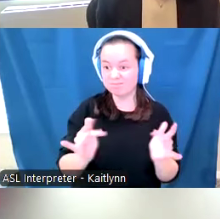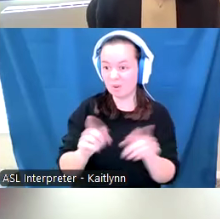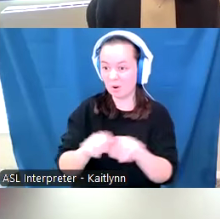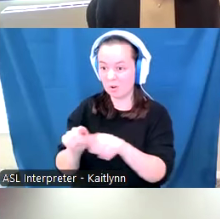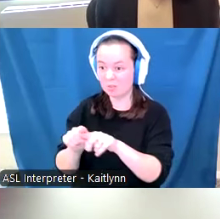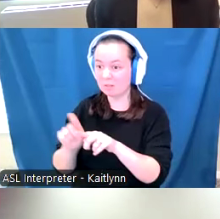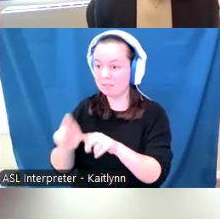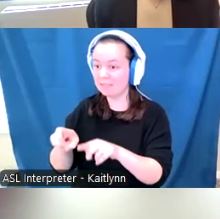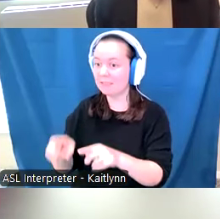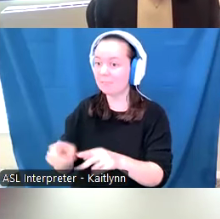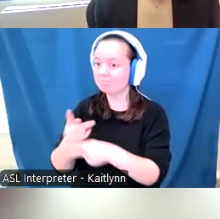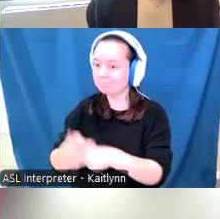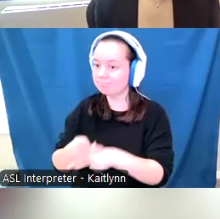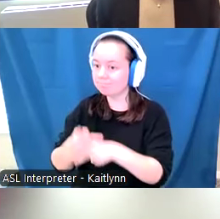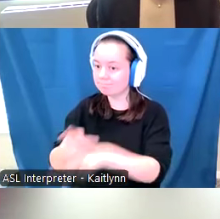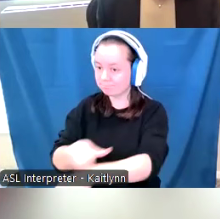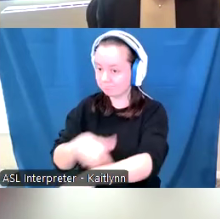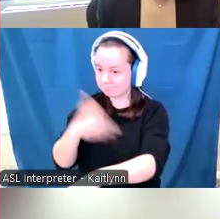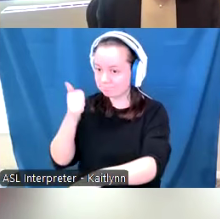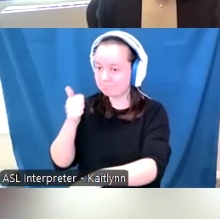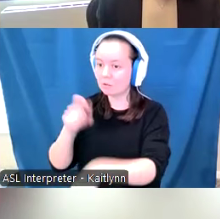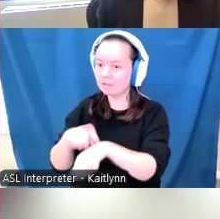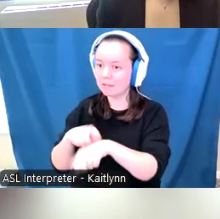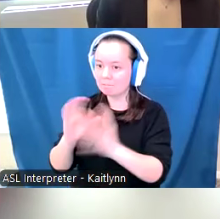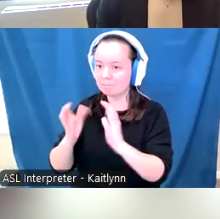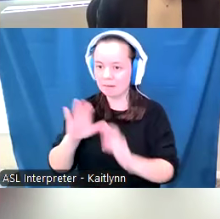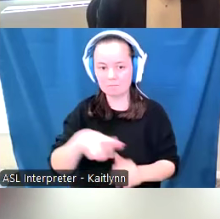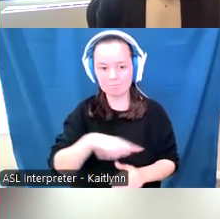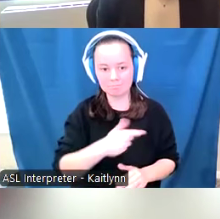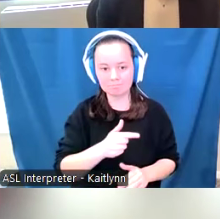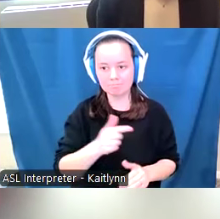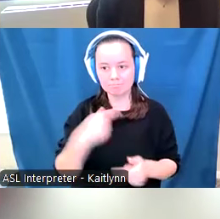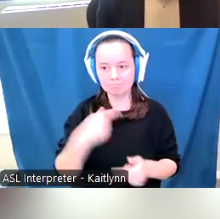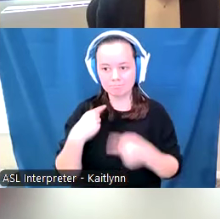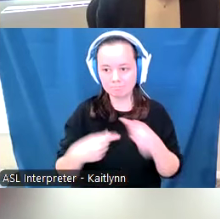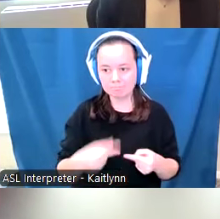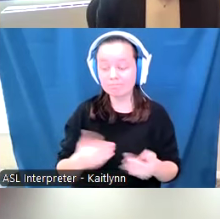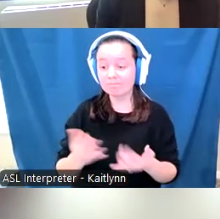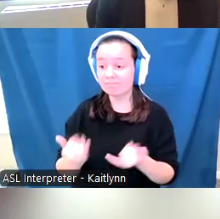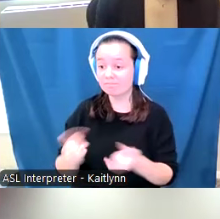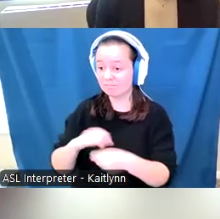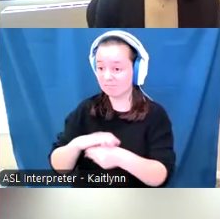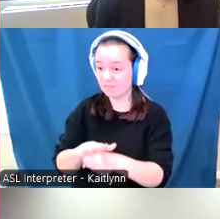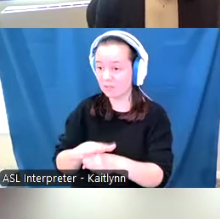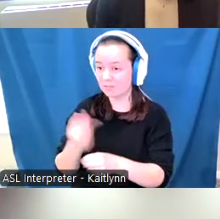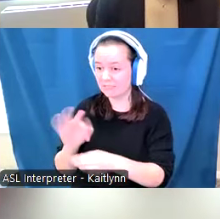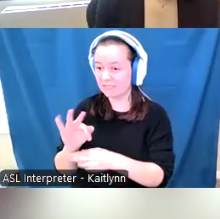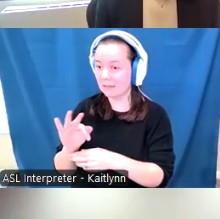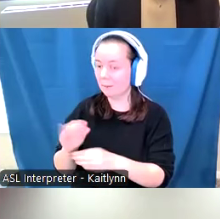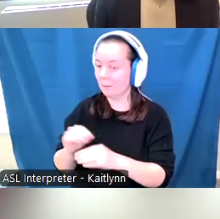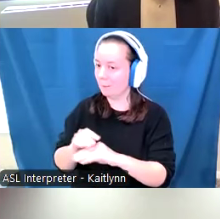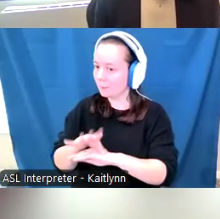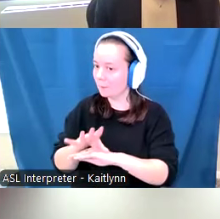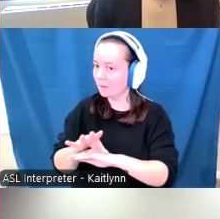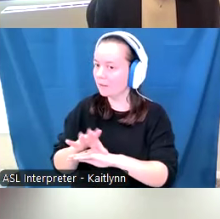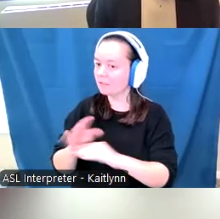care for a longer period of time than previous generations. And while the COVID pandemic exacerbated this workforce shortage, it